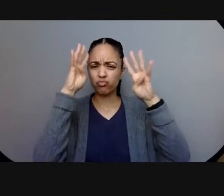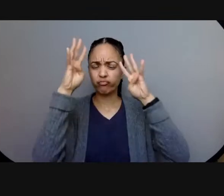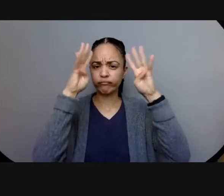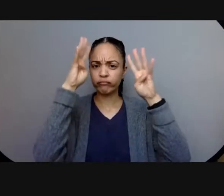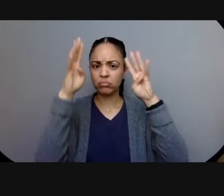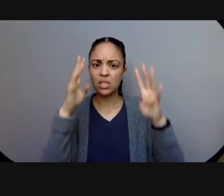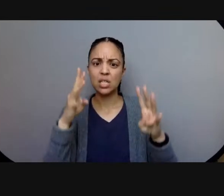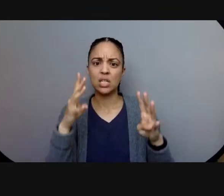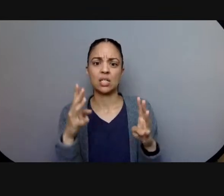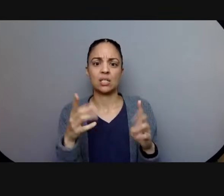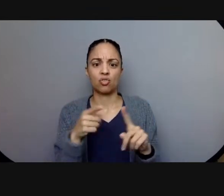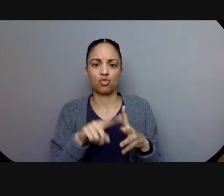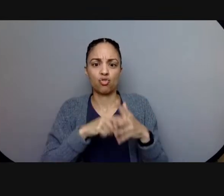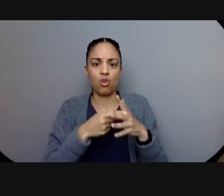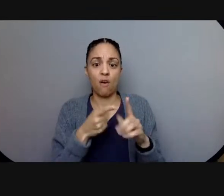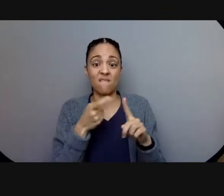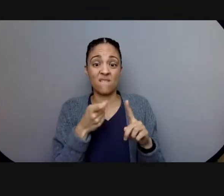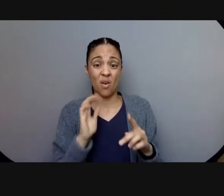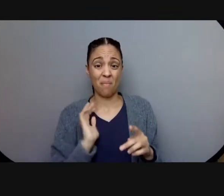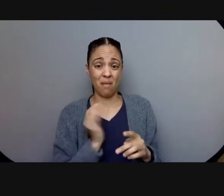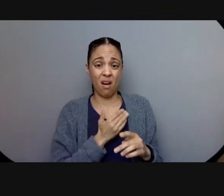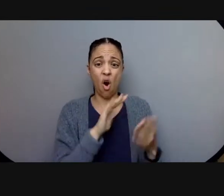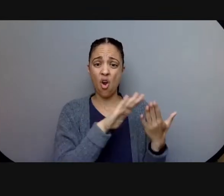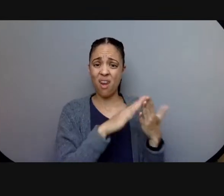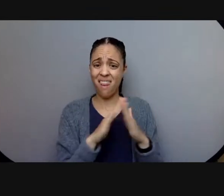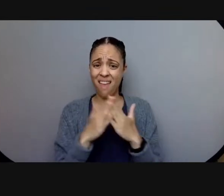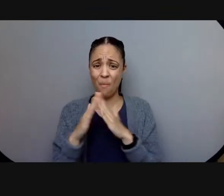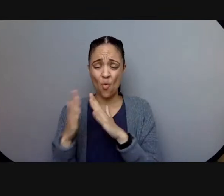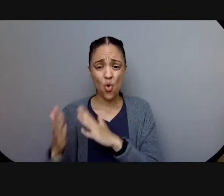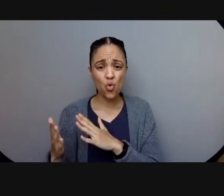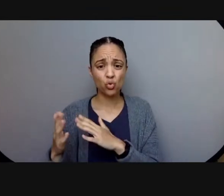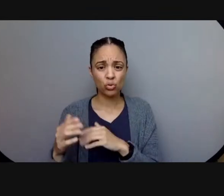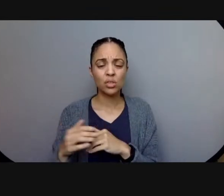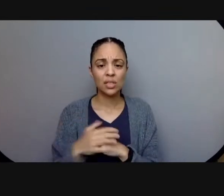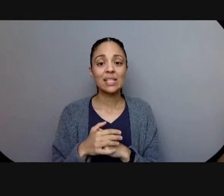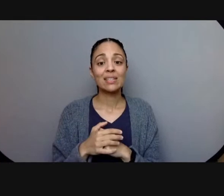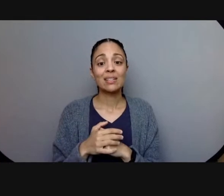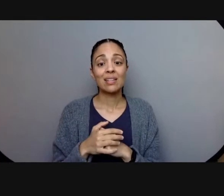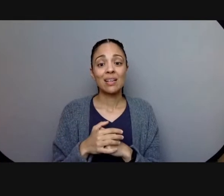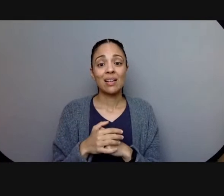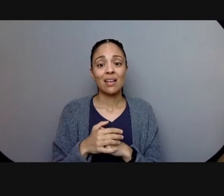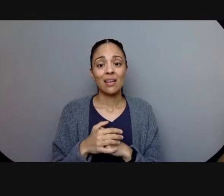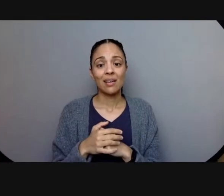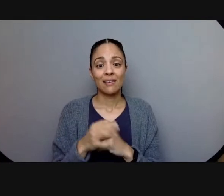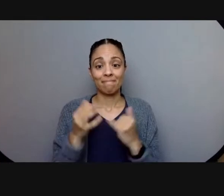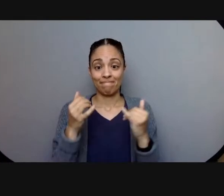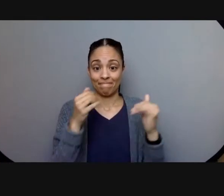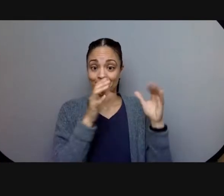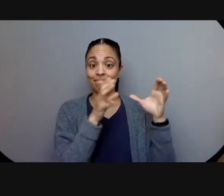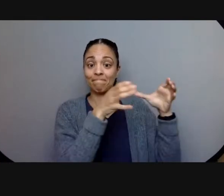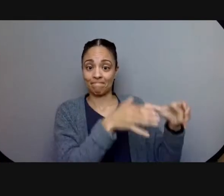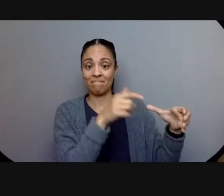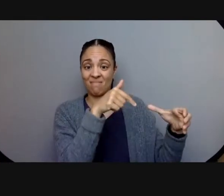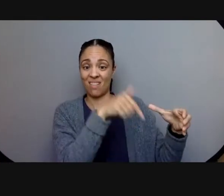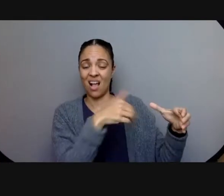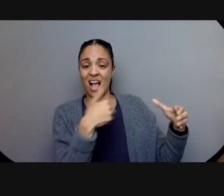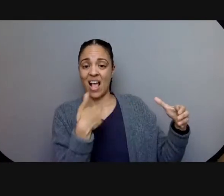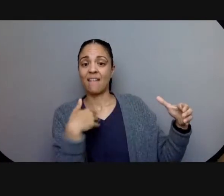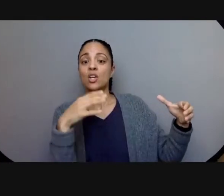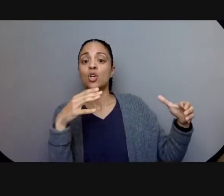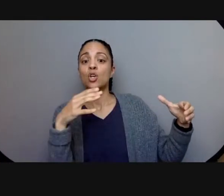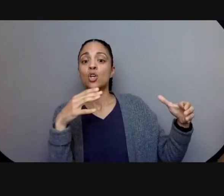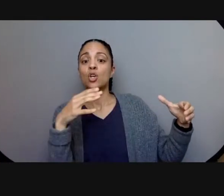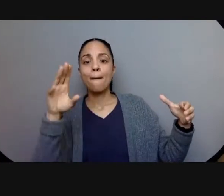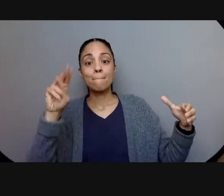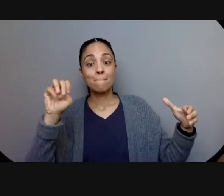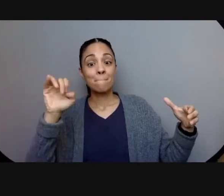TV commercials. They're getting, and Mike is kind of talking to a lot of the people who innovated these forms that are now